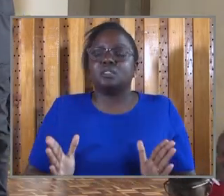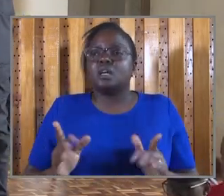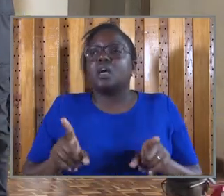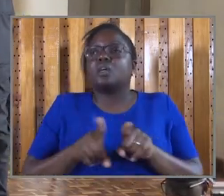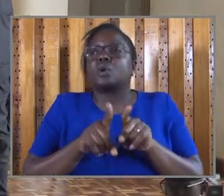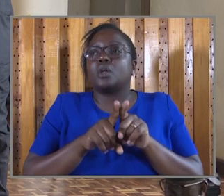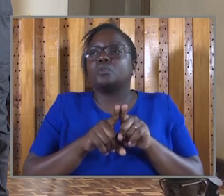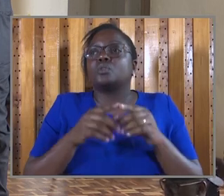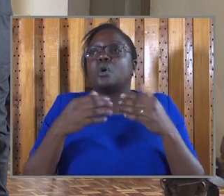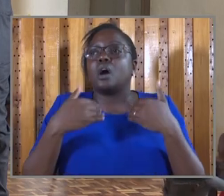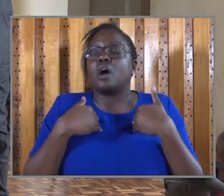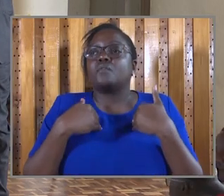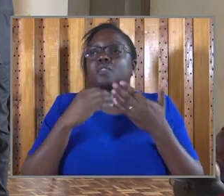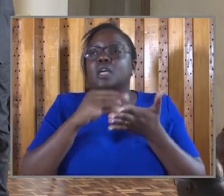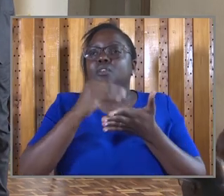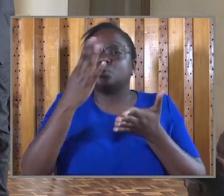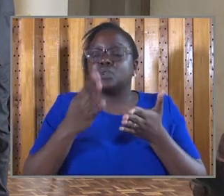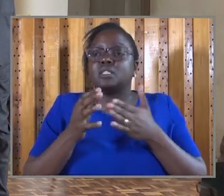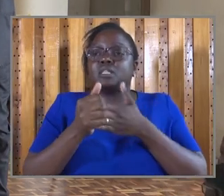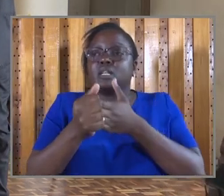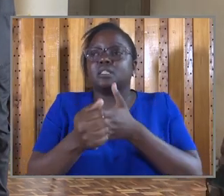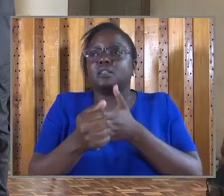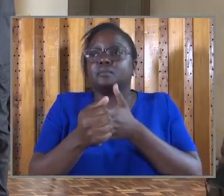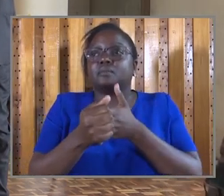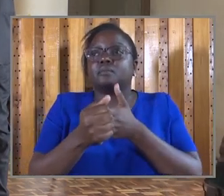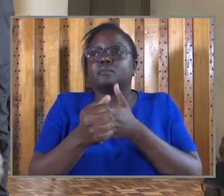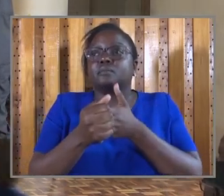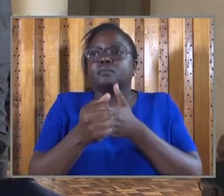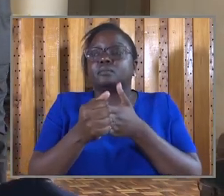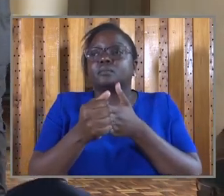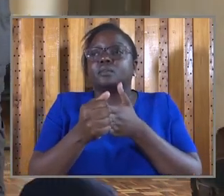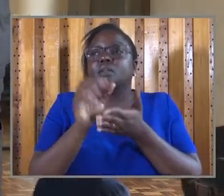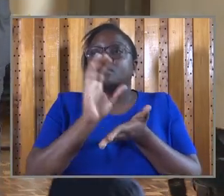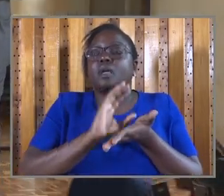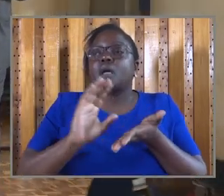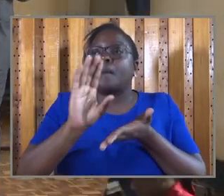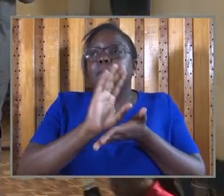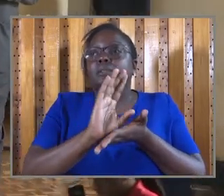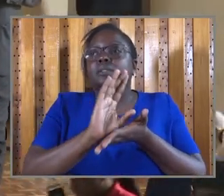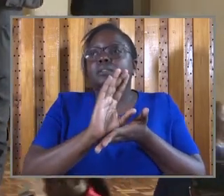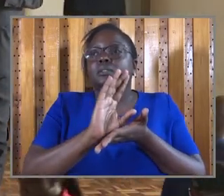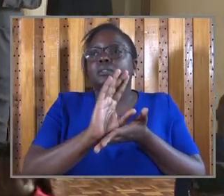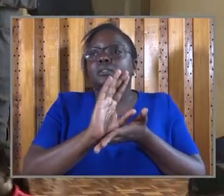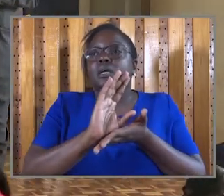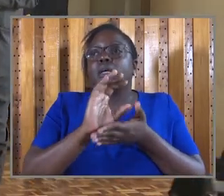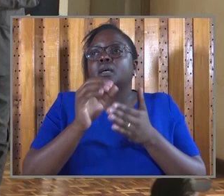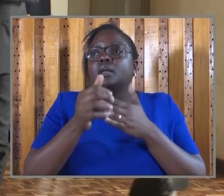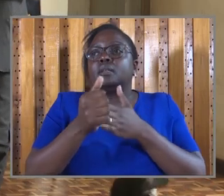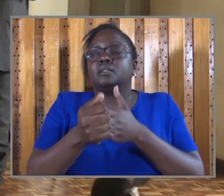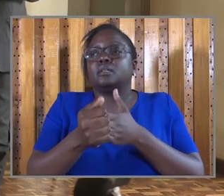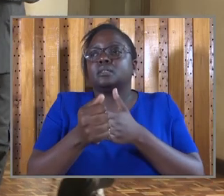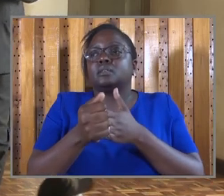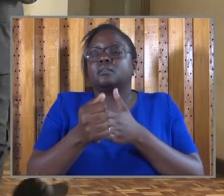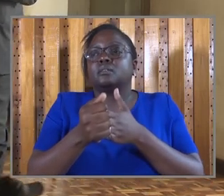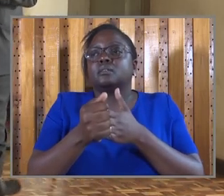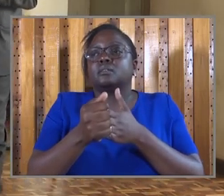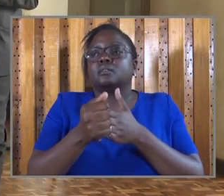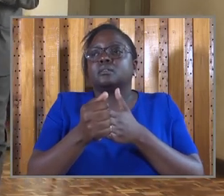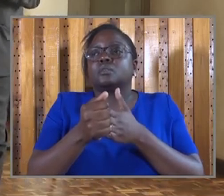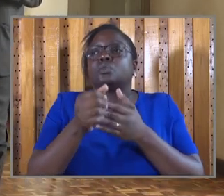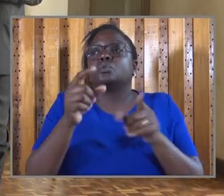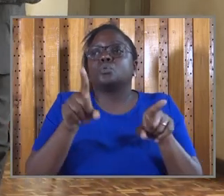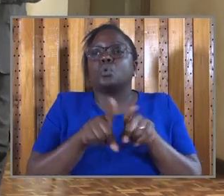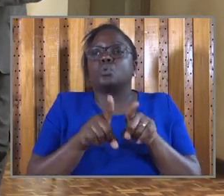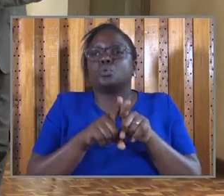And we can also have the student leaders, the campus leaders, governor and deputy governor, secretary, to come